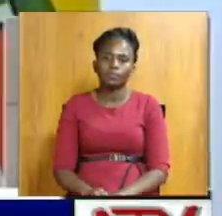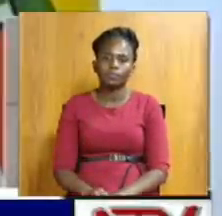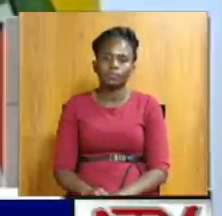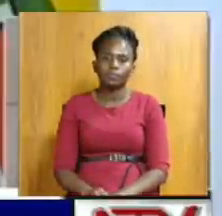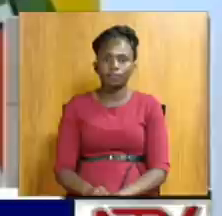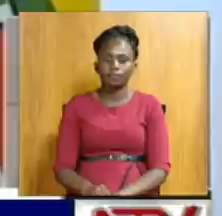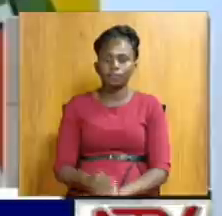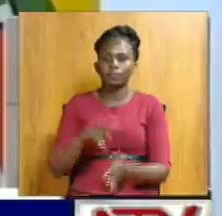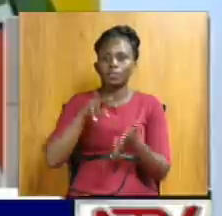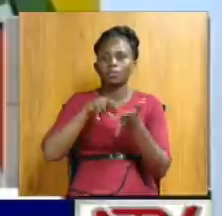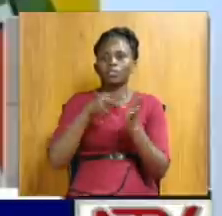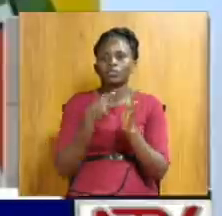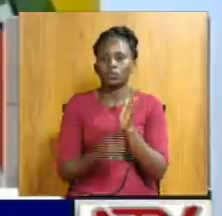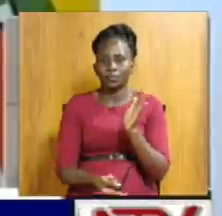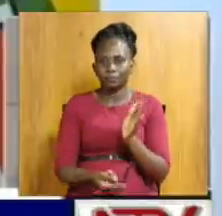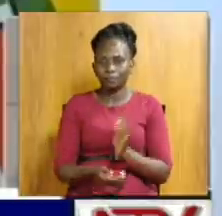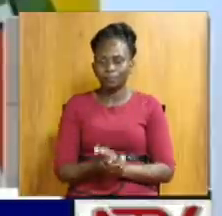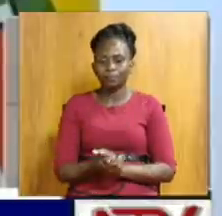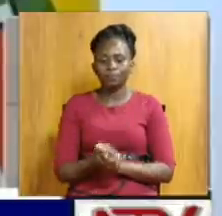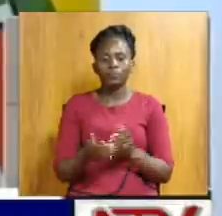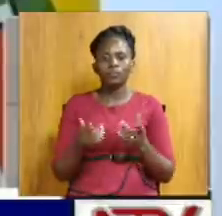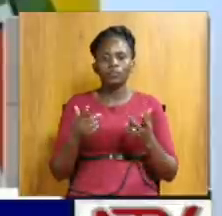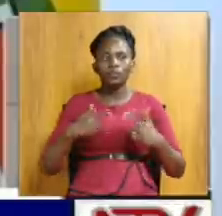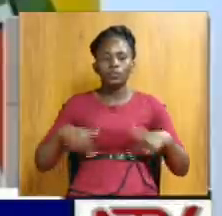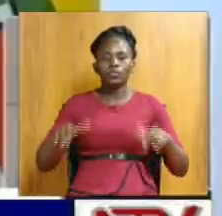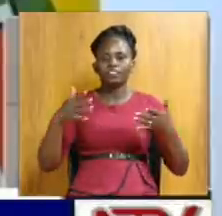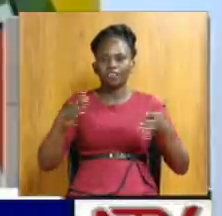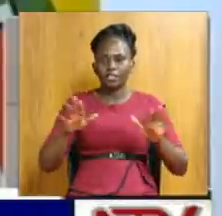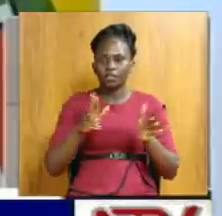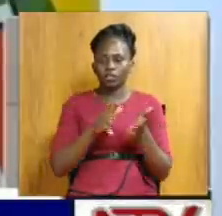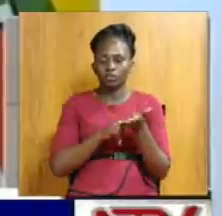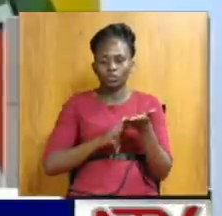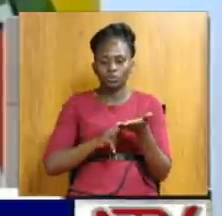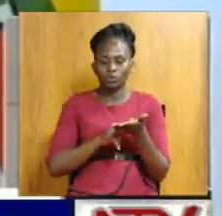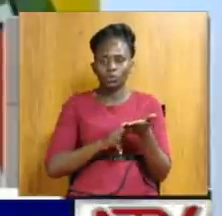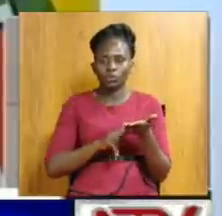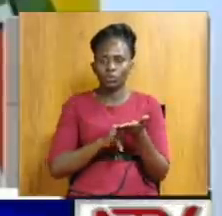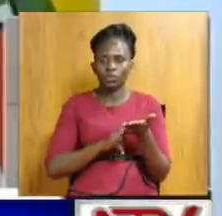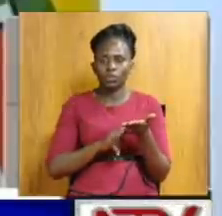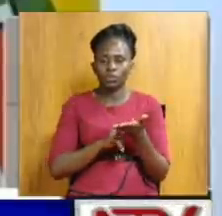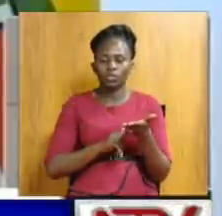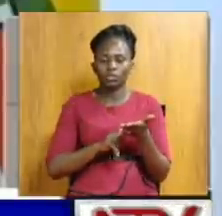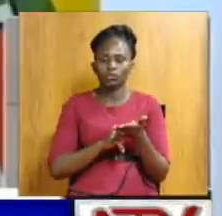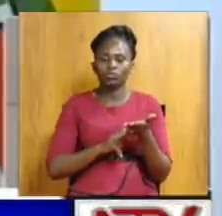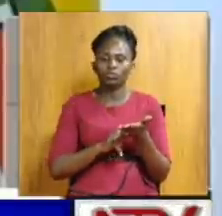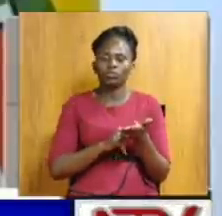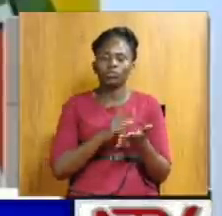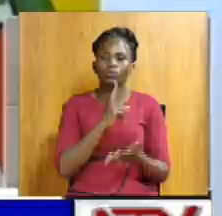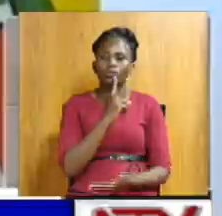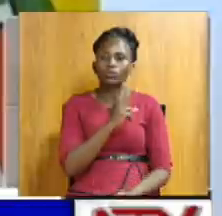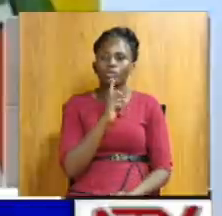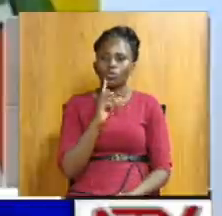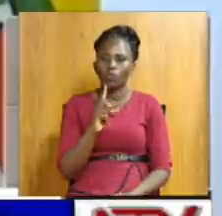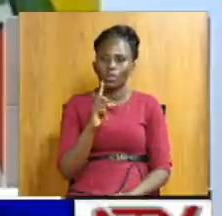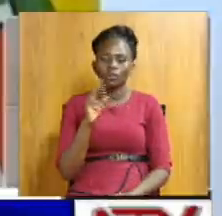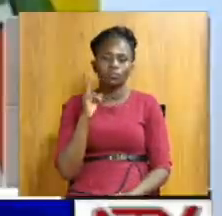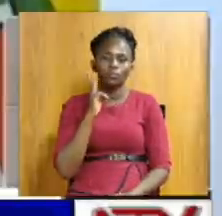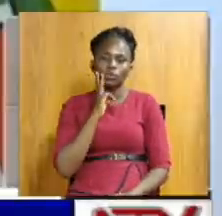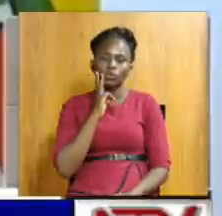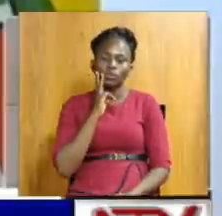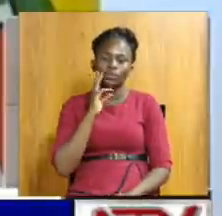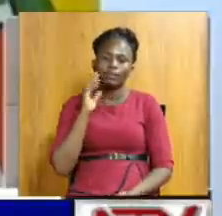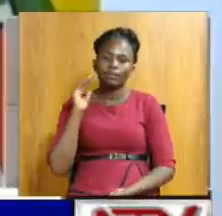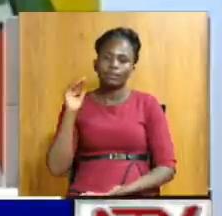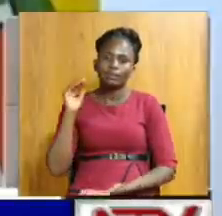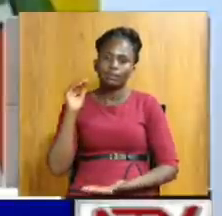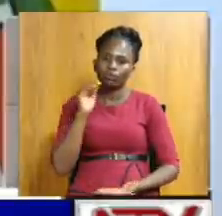This means that we have already used 21 million doses, and what